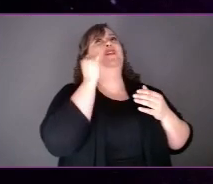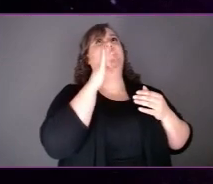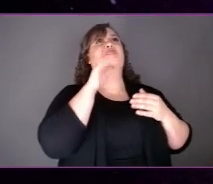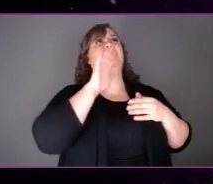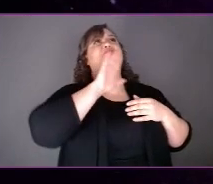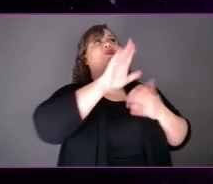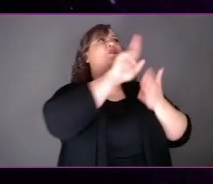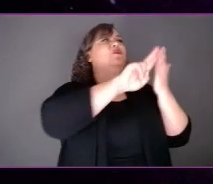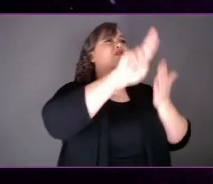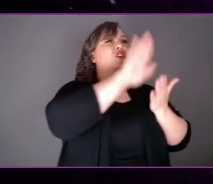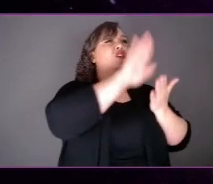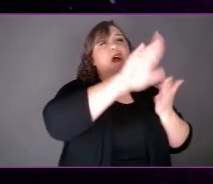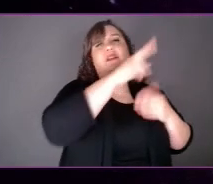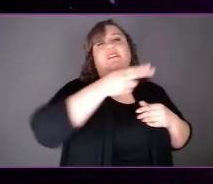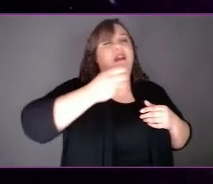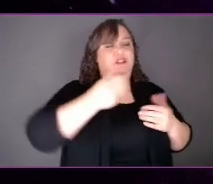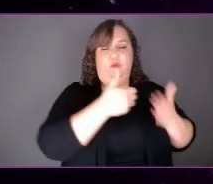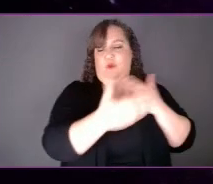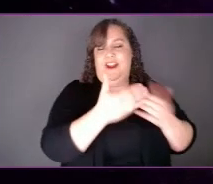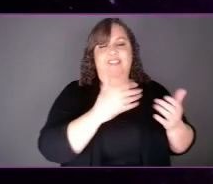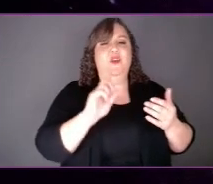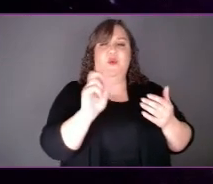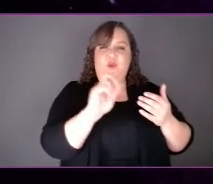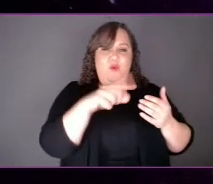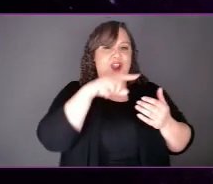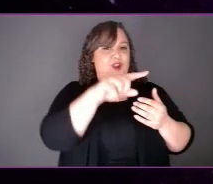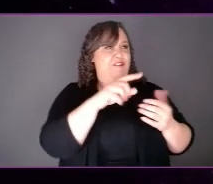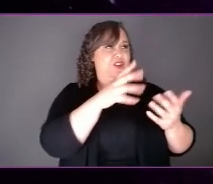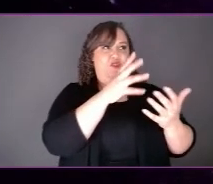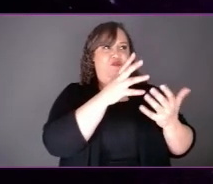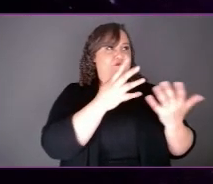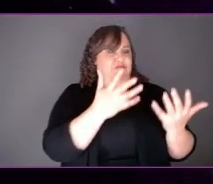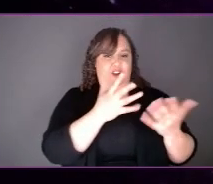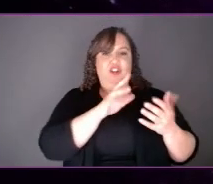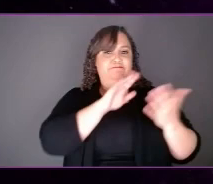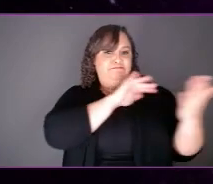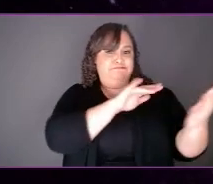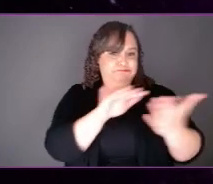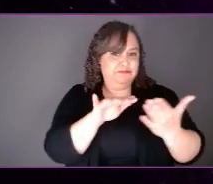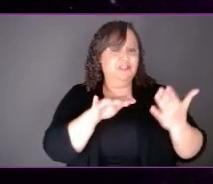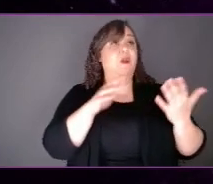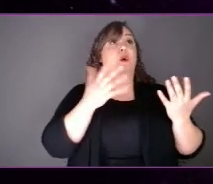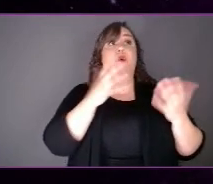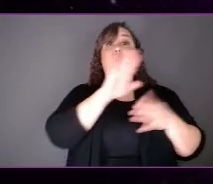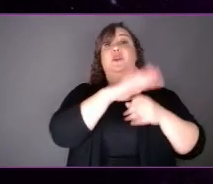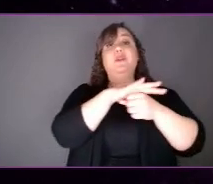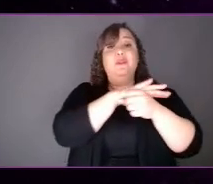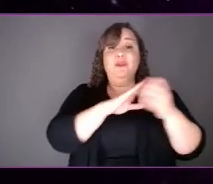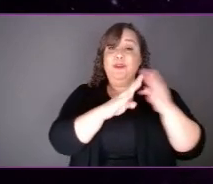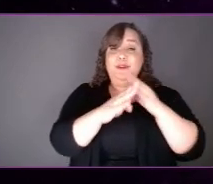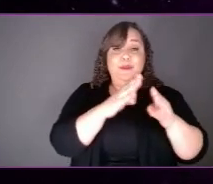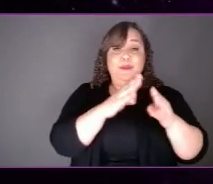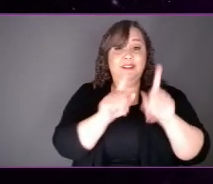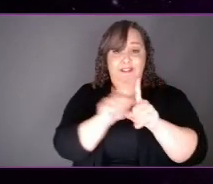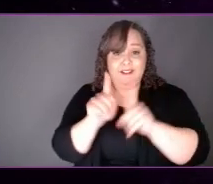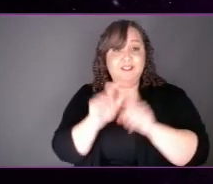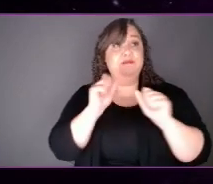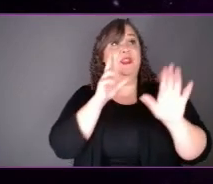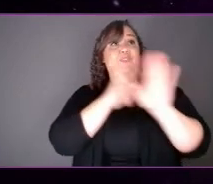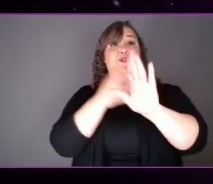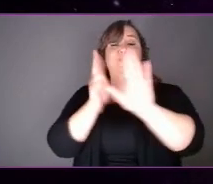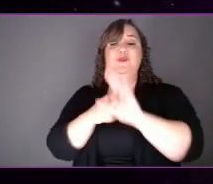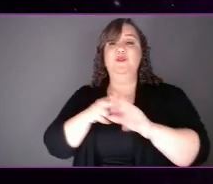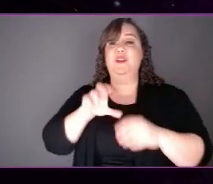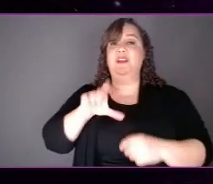or your high school, whatever, wherever you may be. But it can also be within your local community. You can join some clubs and things like that that